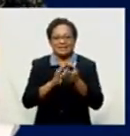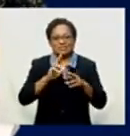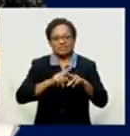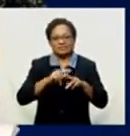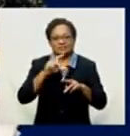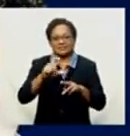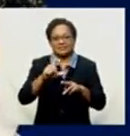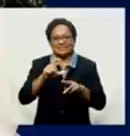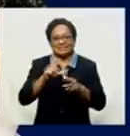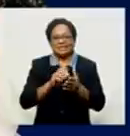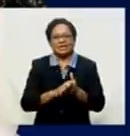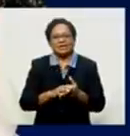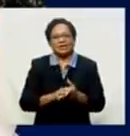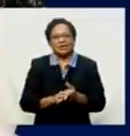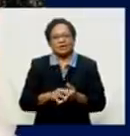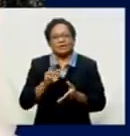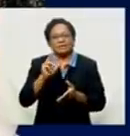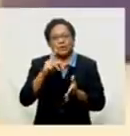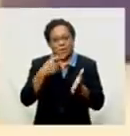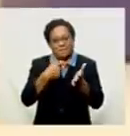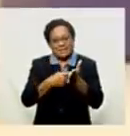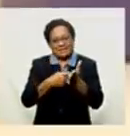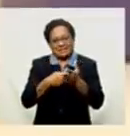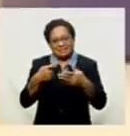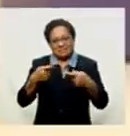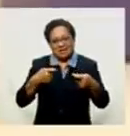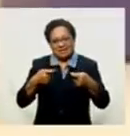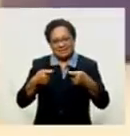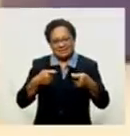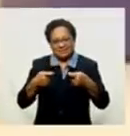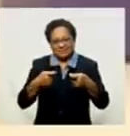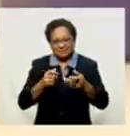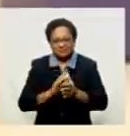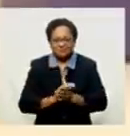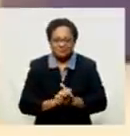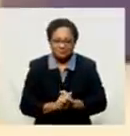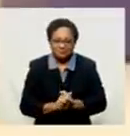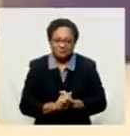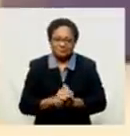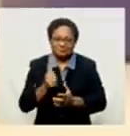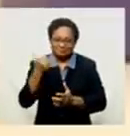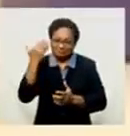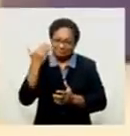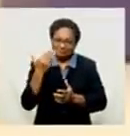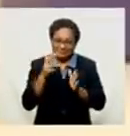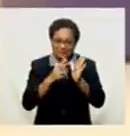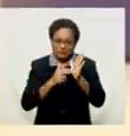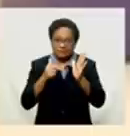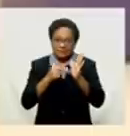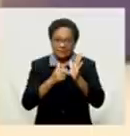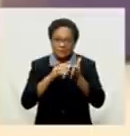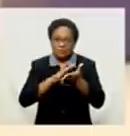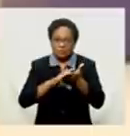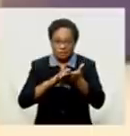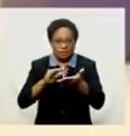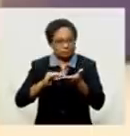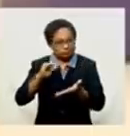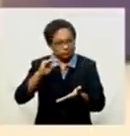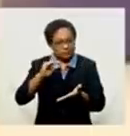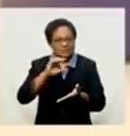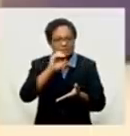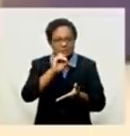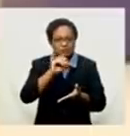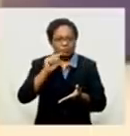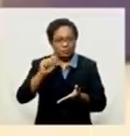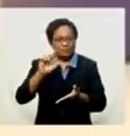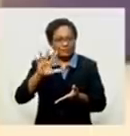Bank to give us the latest figures from the money market. Good evening. The New Zealand dollar rose 0.5% after the